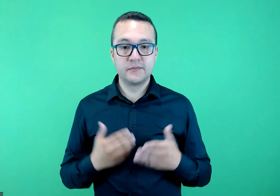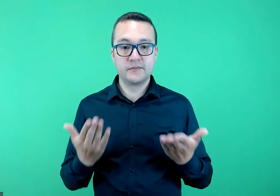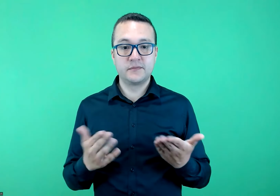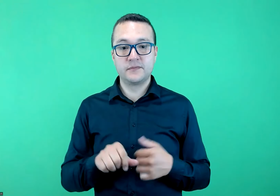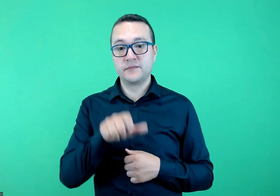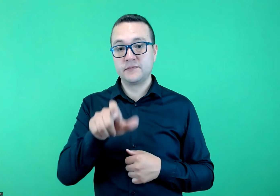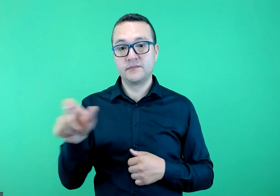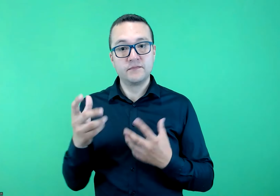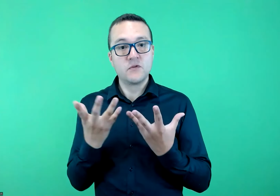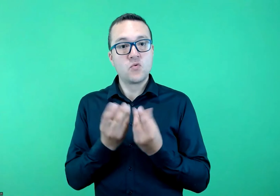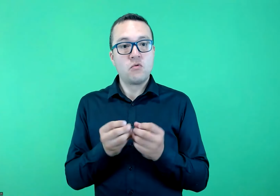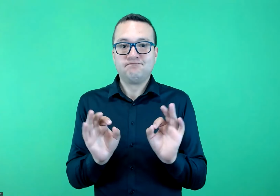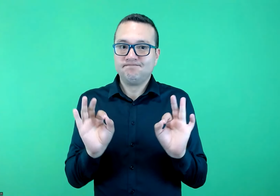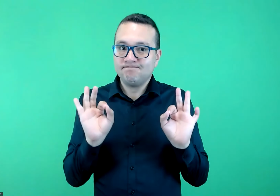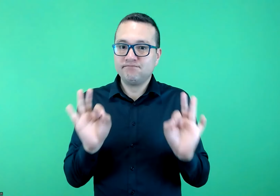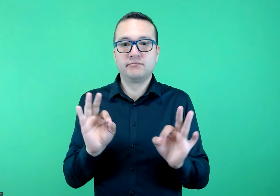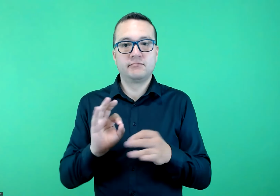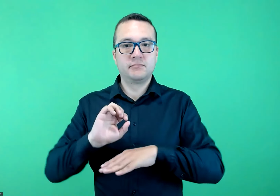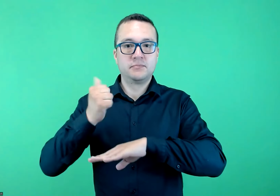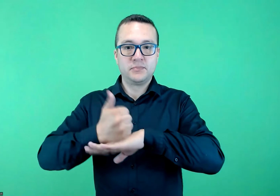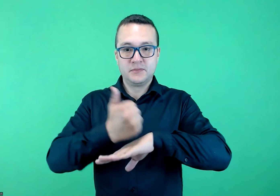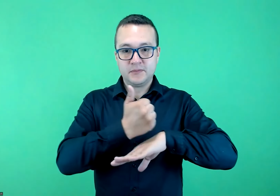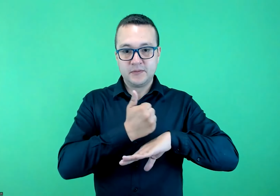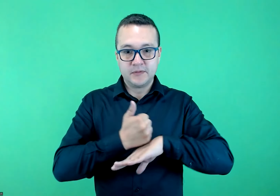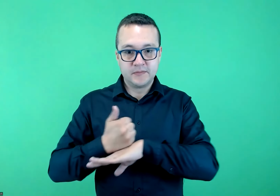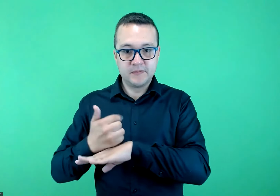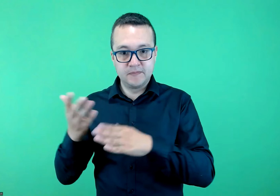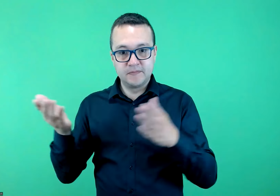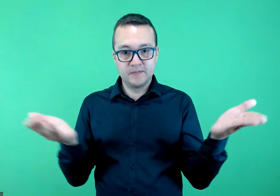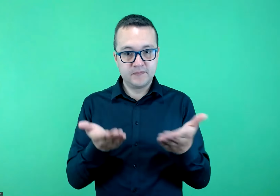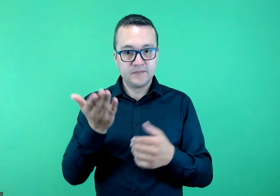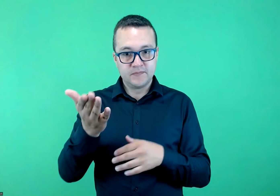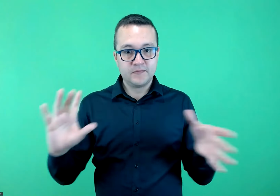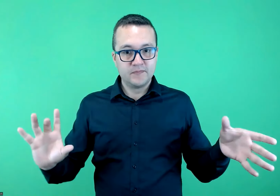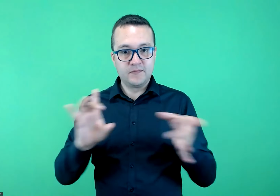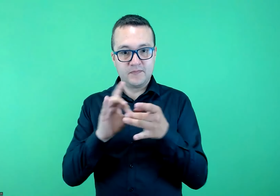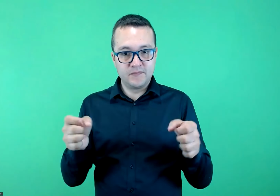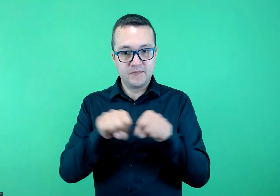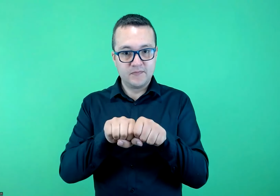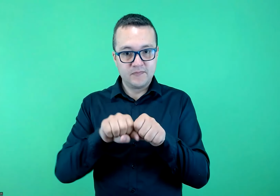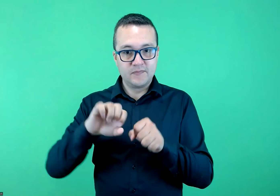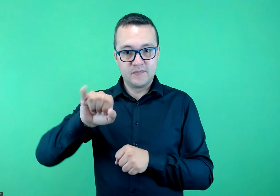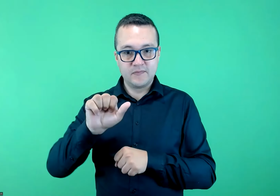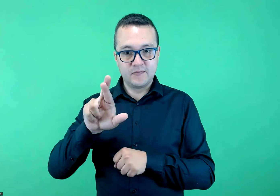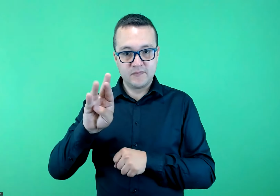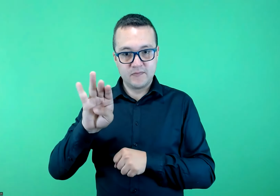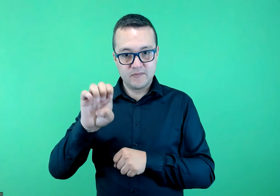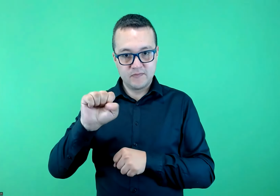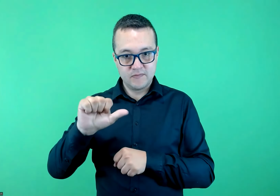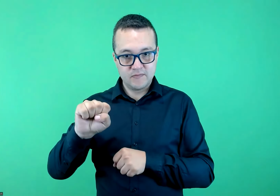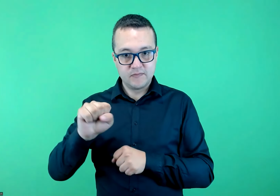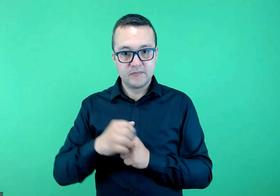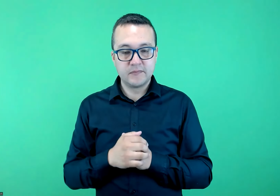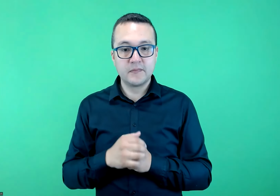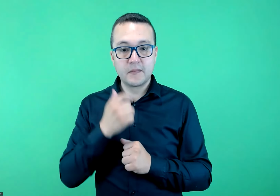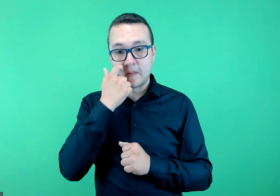have them, such a select group of participants, as we're able to resolve connecting with Mr. Jarbas